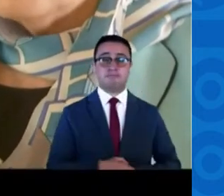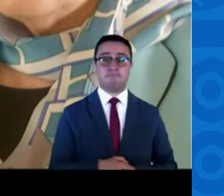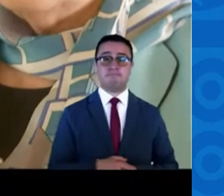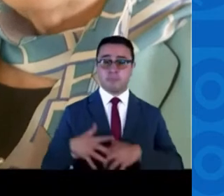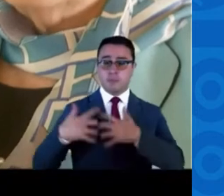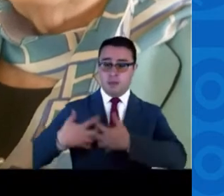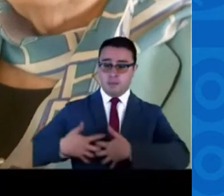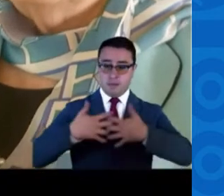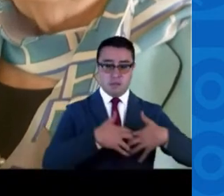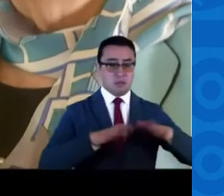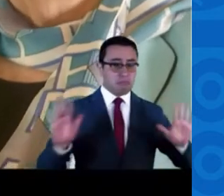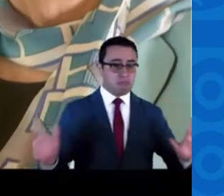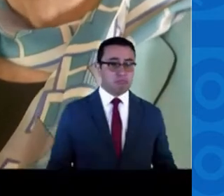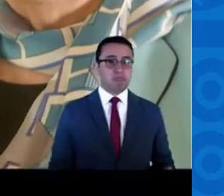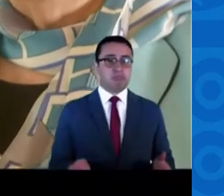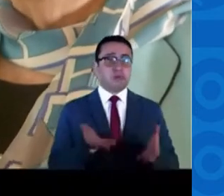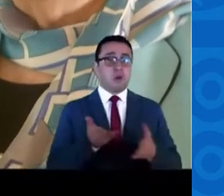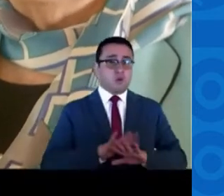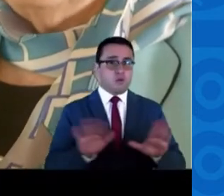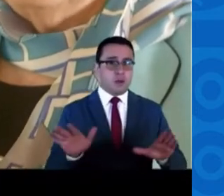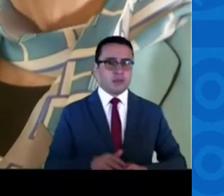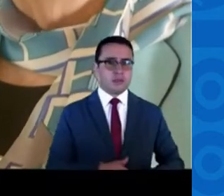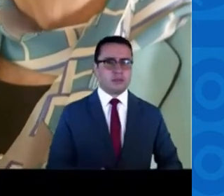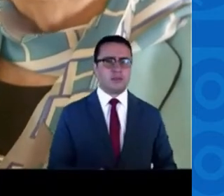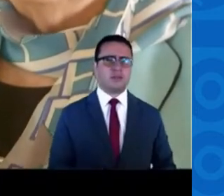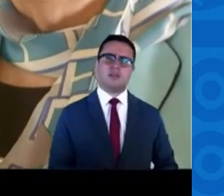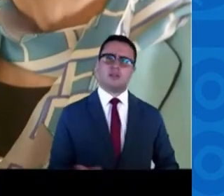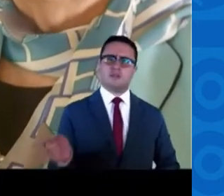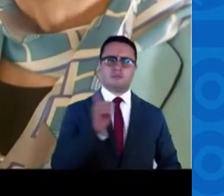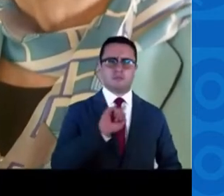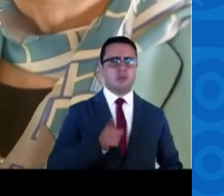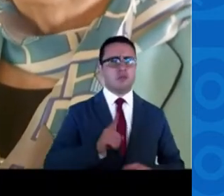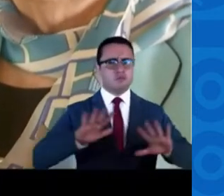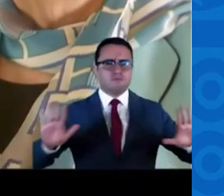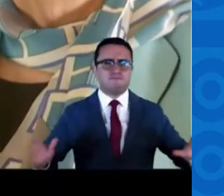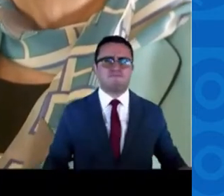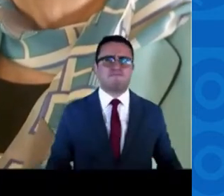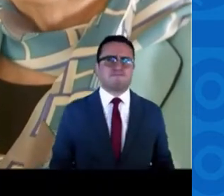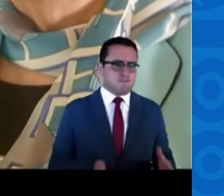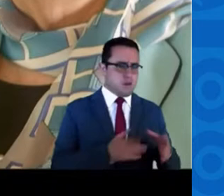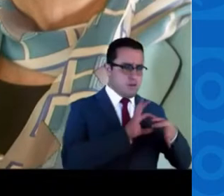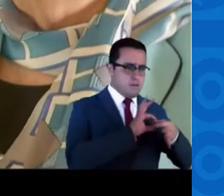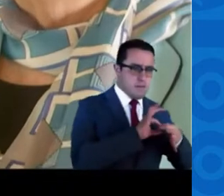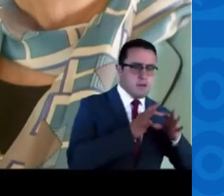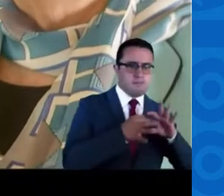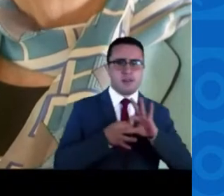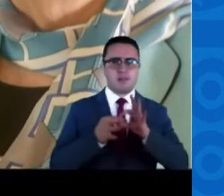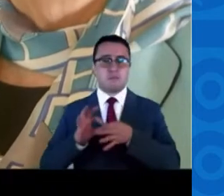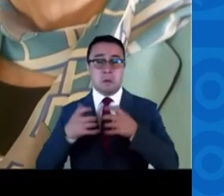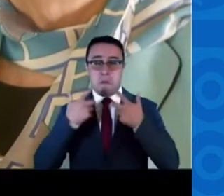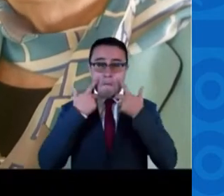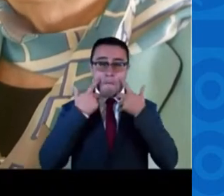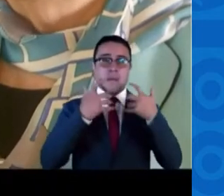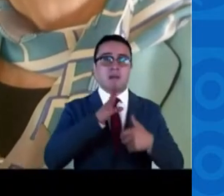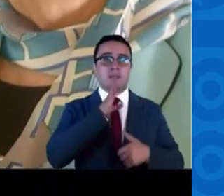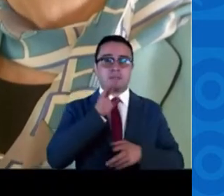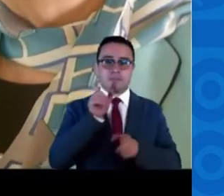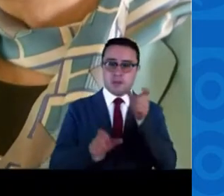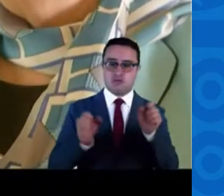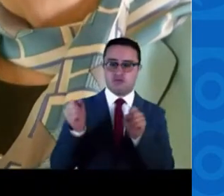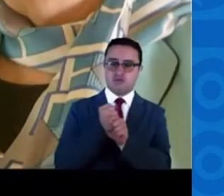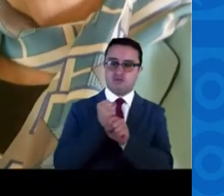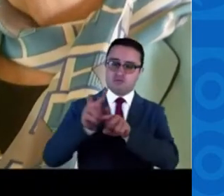aligned with the 2030 agenda. Not only the sustainability of the companies and their shareholders,